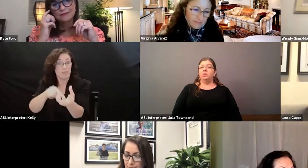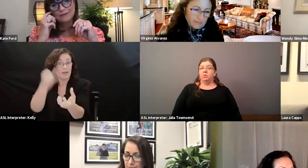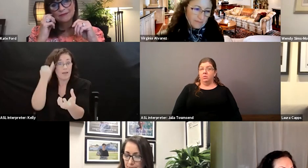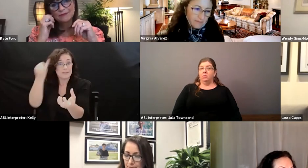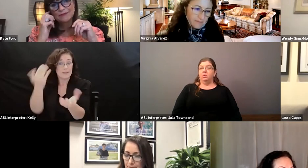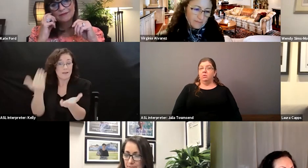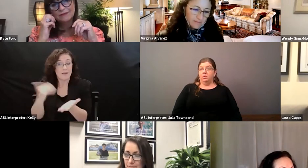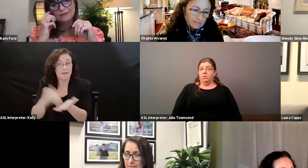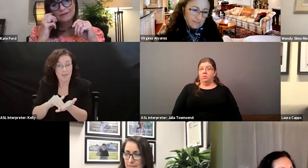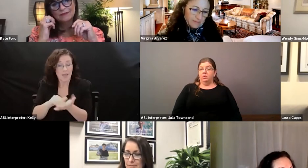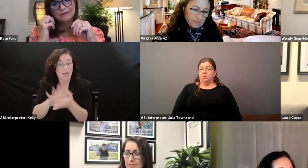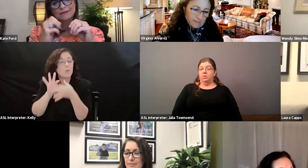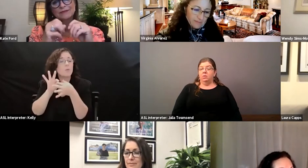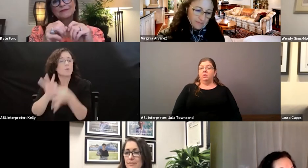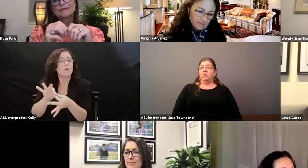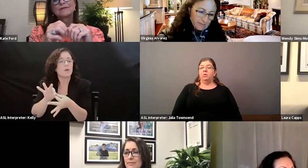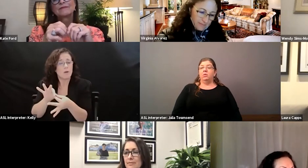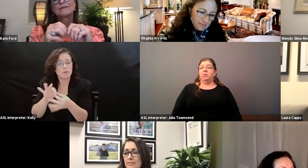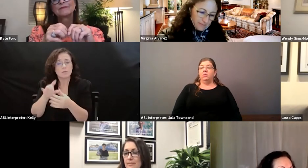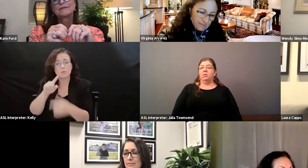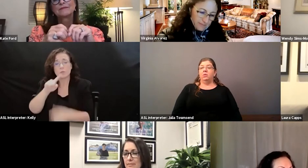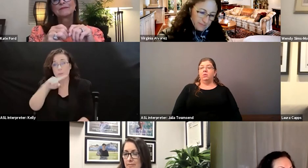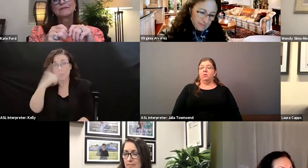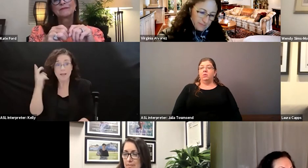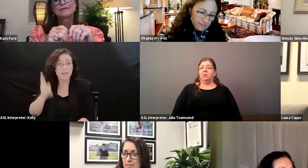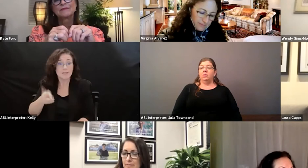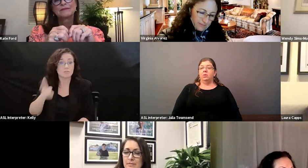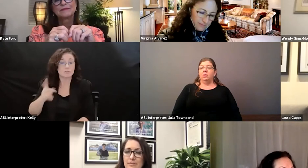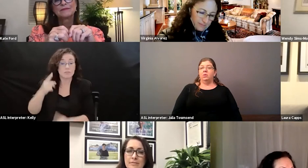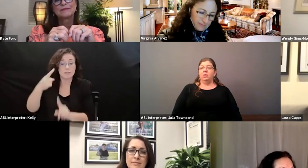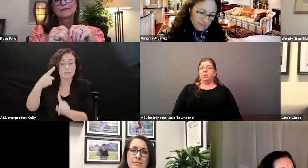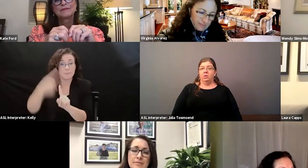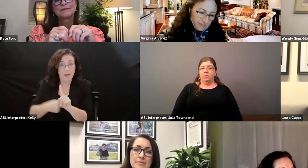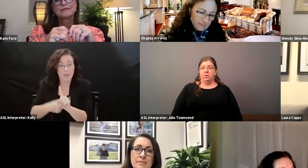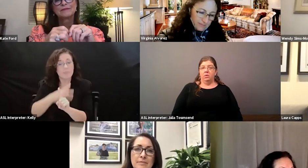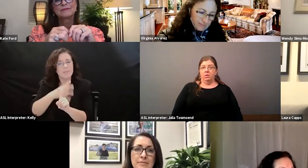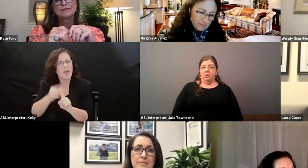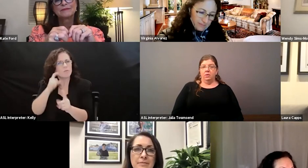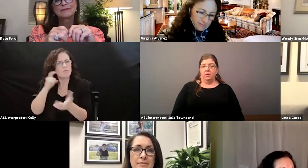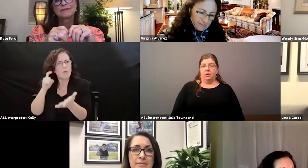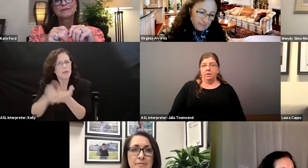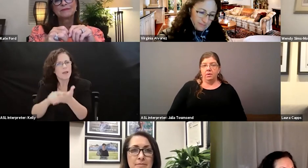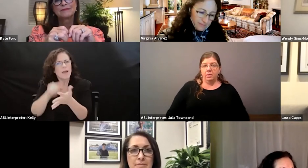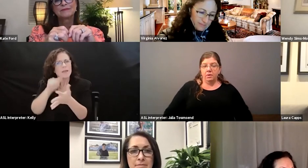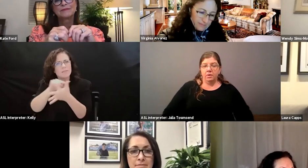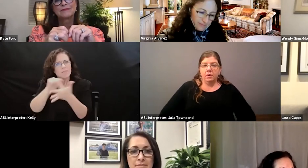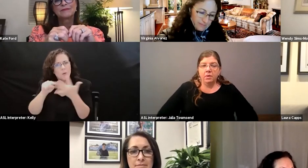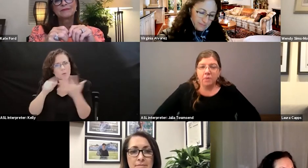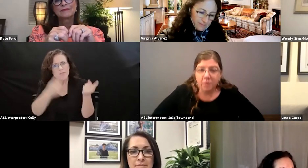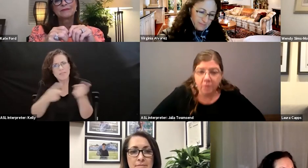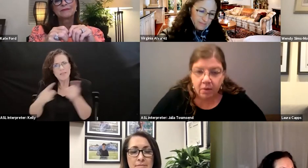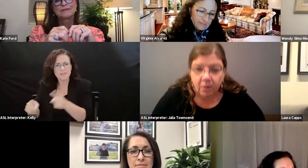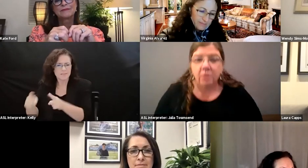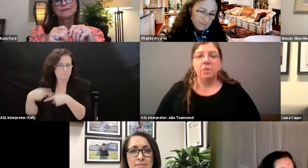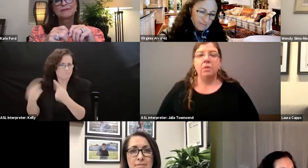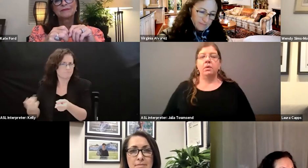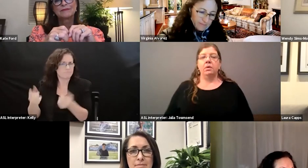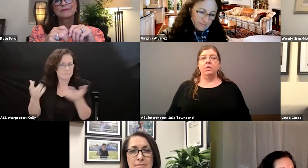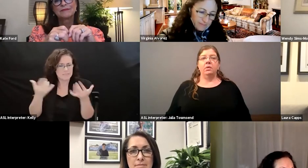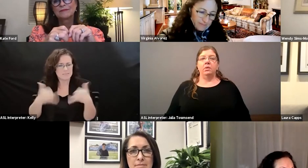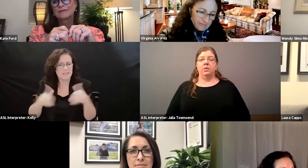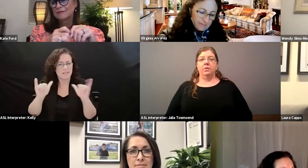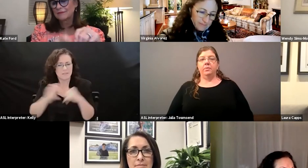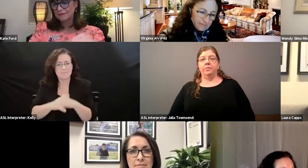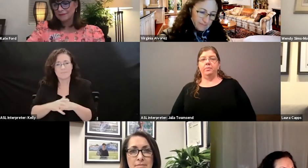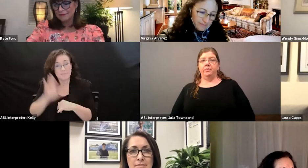to black history month and and just recollect recognizing the things that continue to go on and there's often little bits little